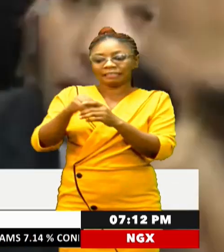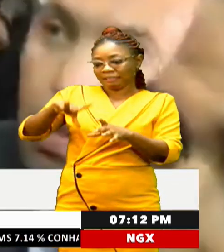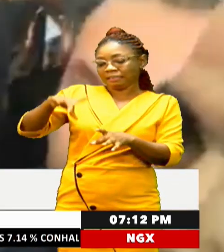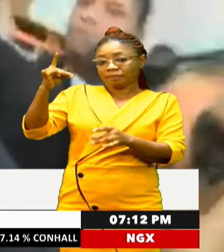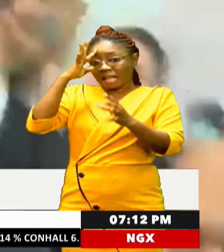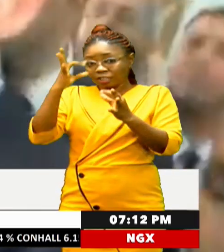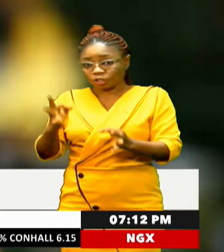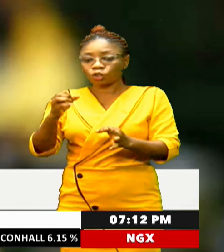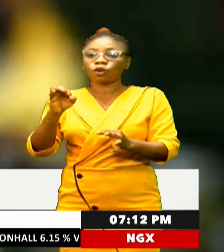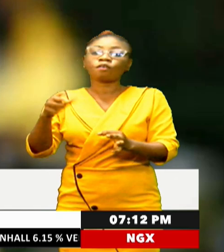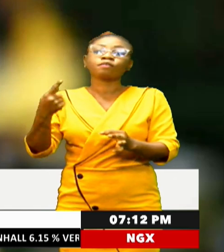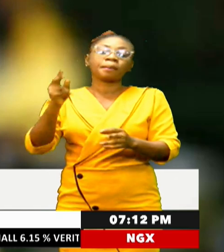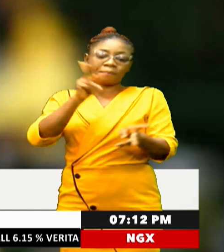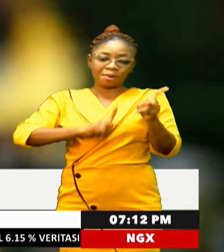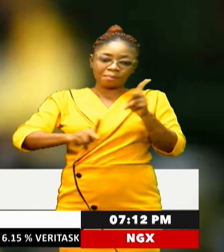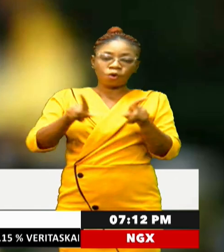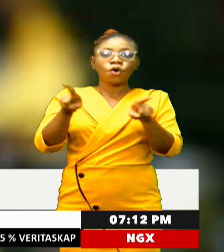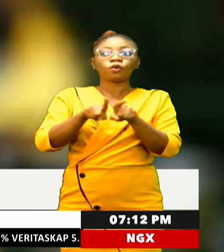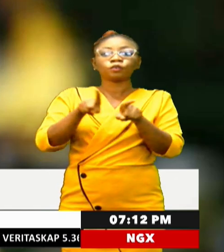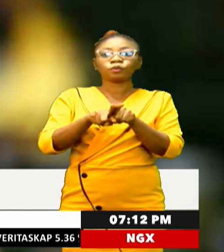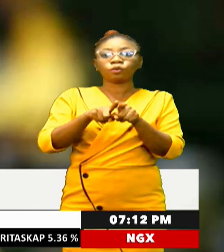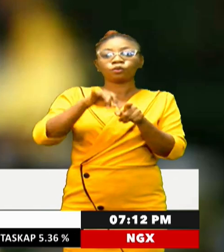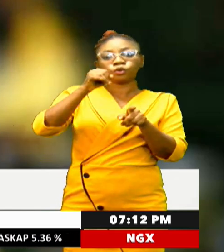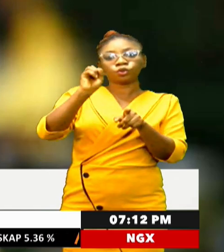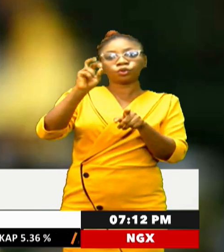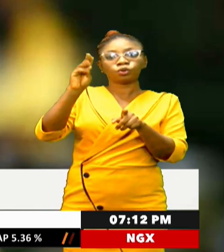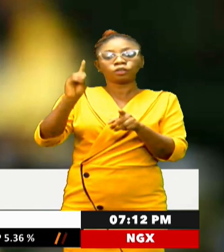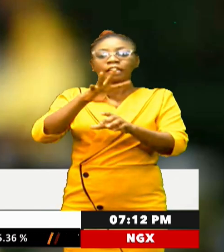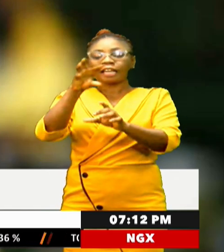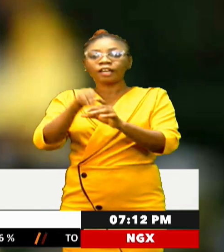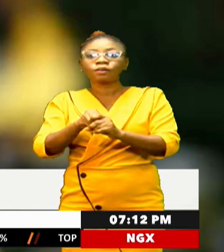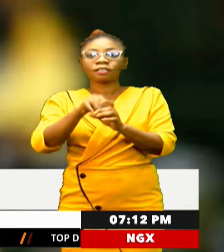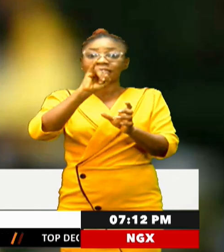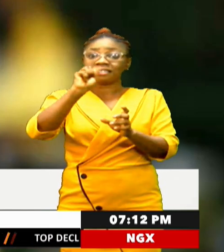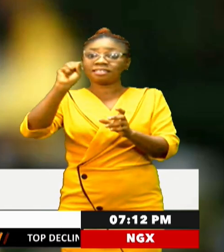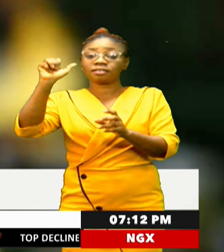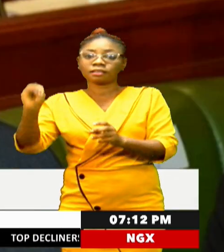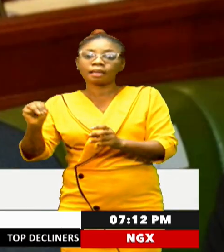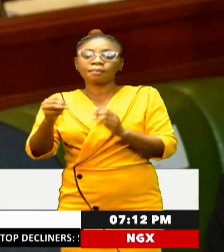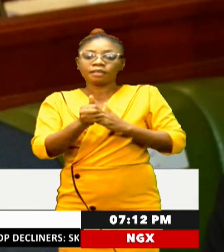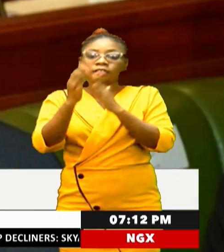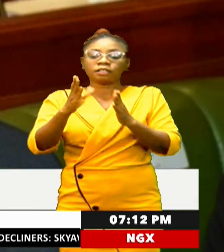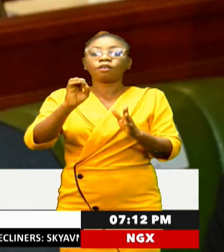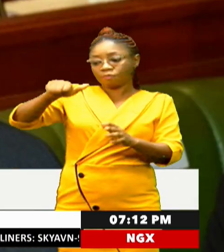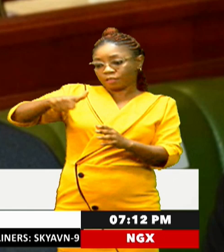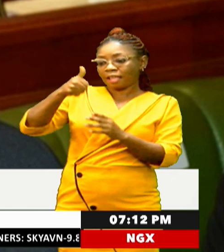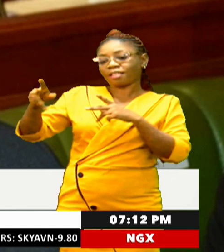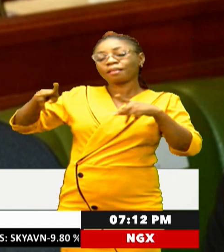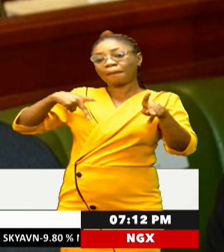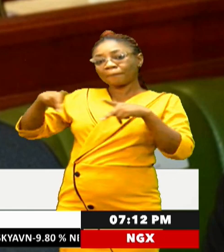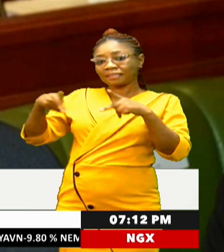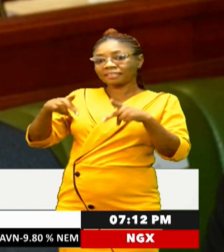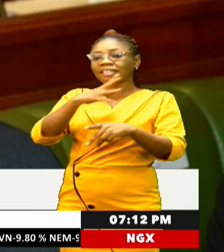their people. Meanwhile, jailed hopefuls include Isam Chebe, leader of the centrist party, Al-Jamori,